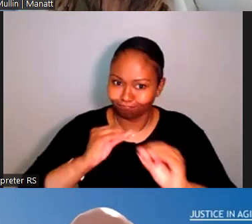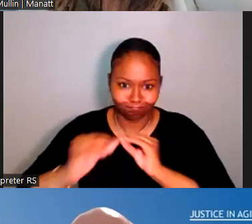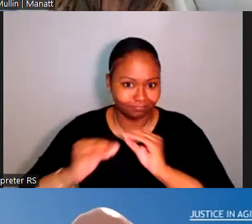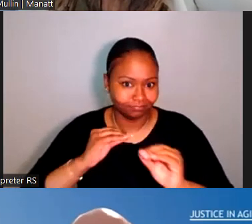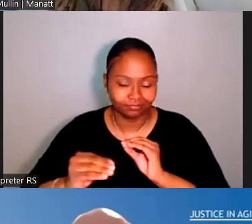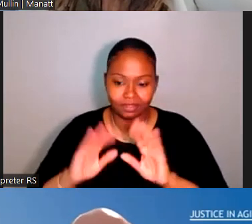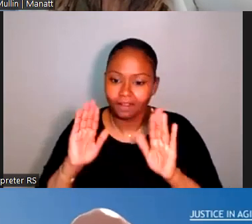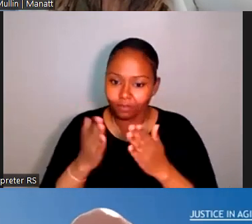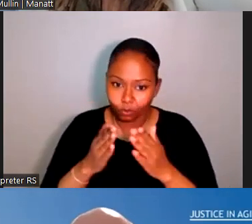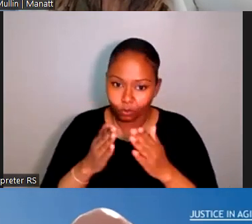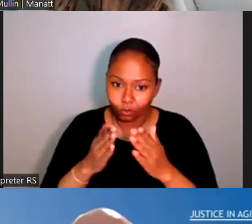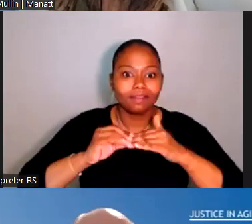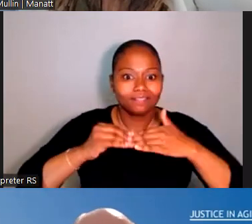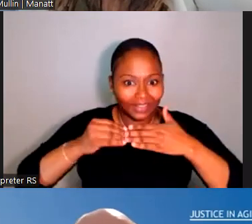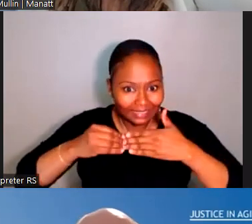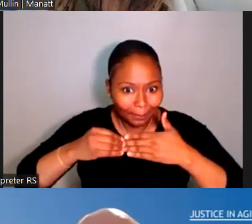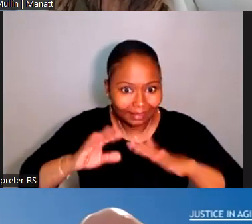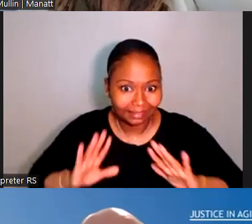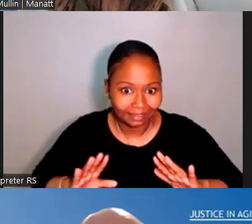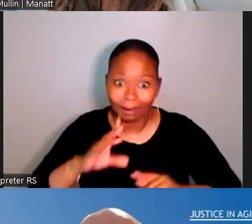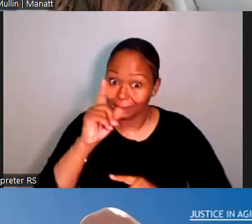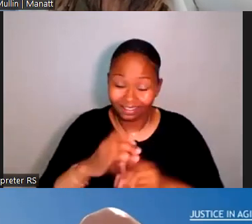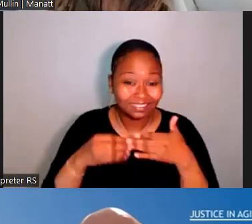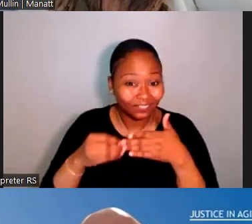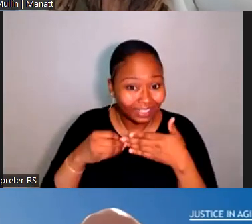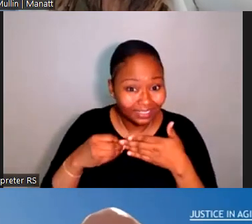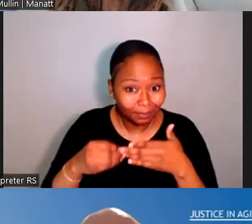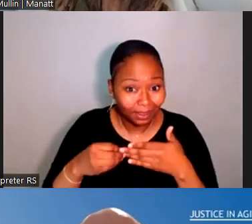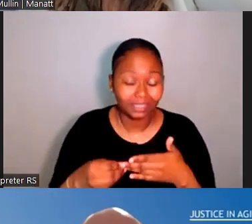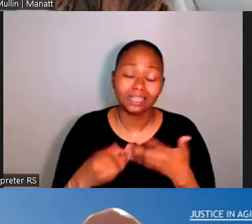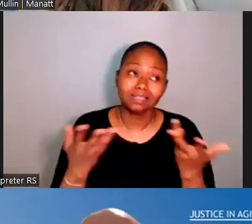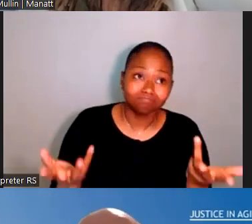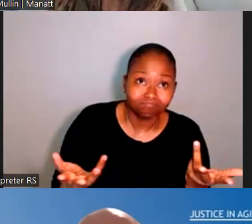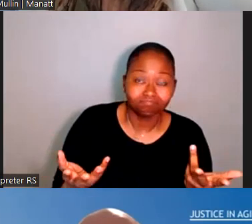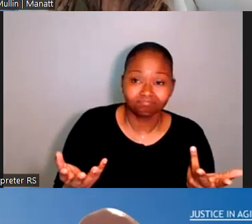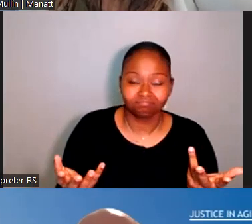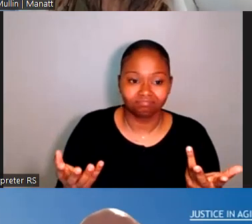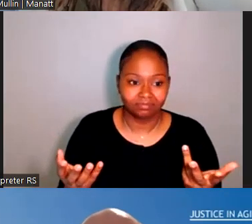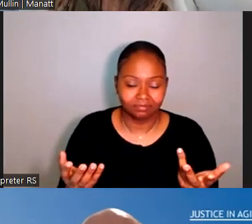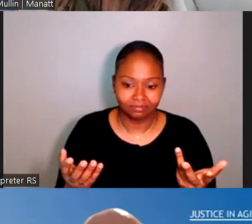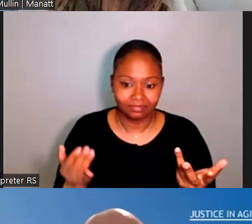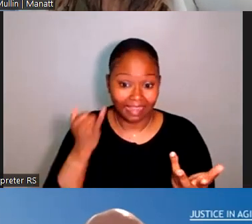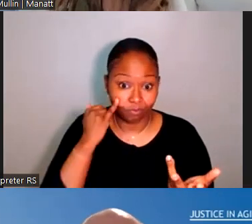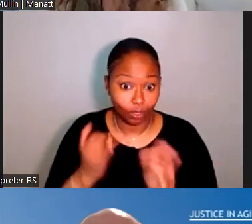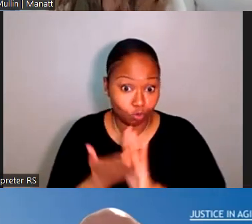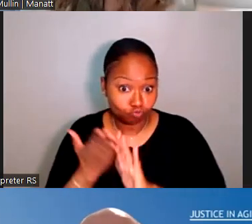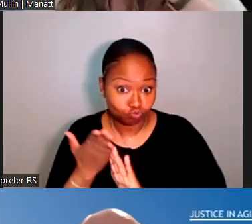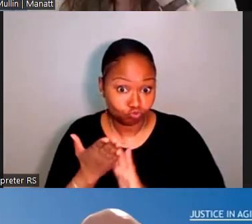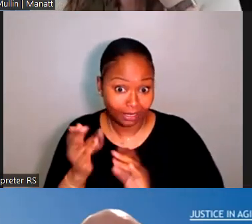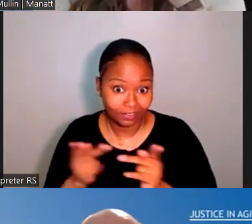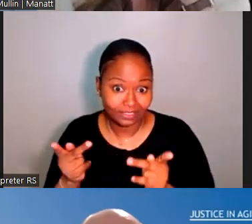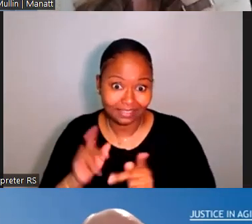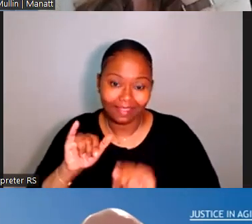on flexibility, because flexibility, if we were running facilities, maybe that would be a great thing.